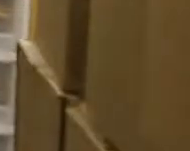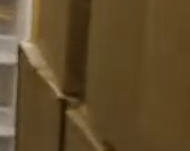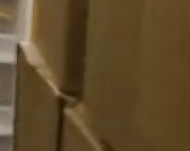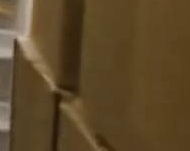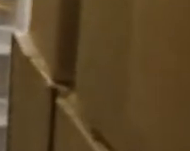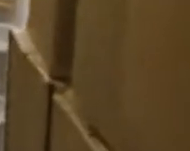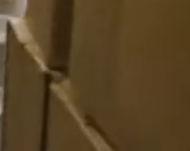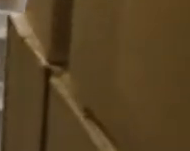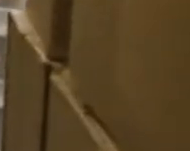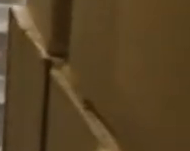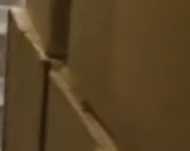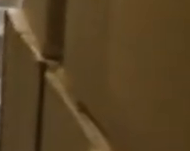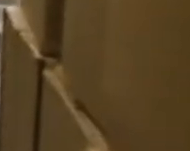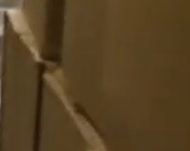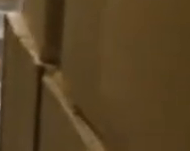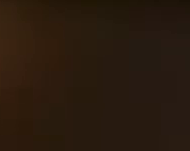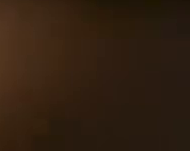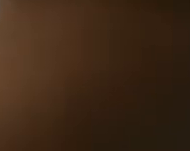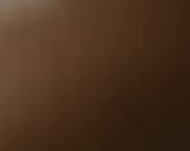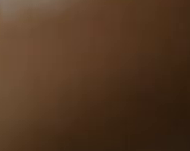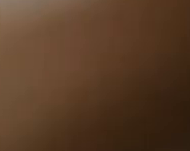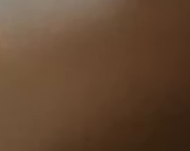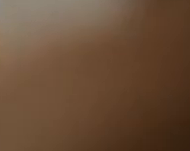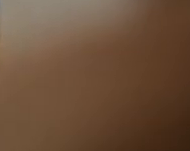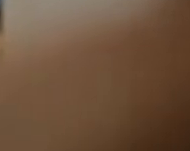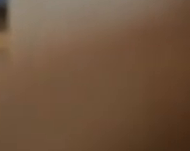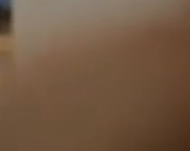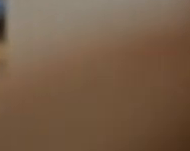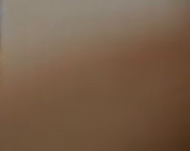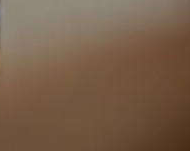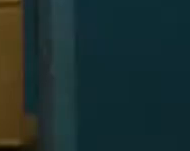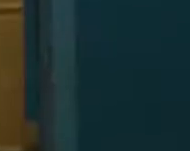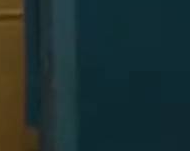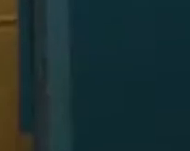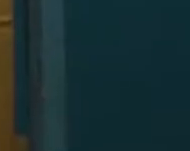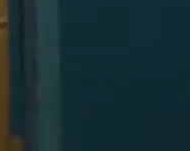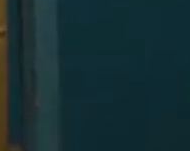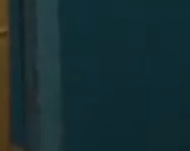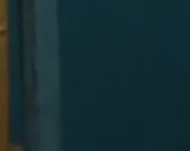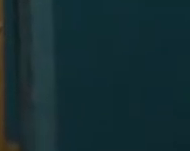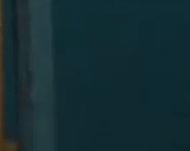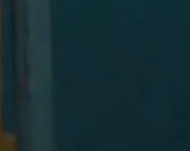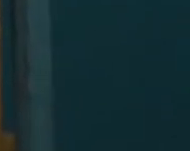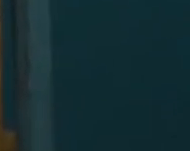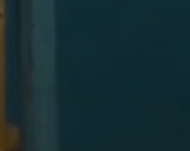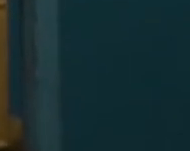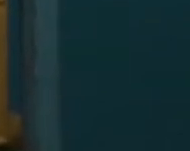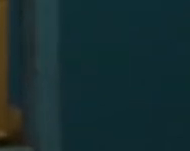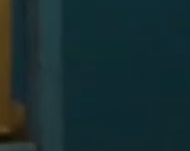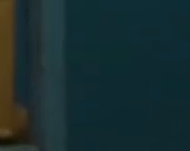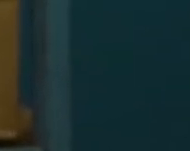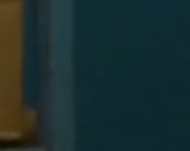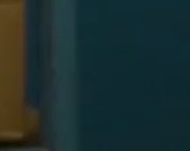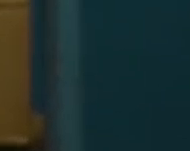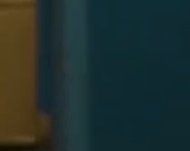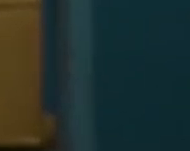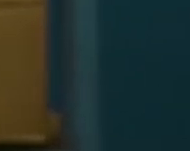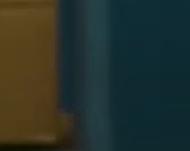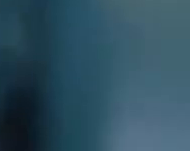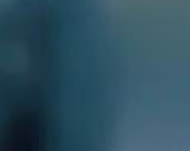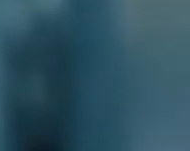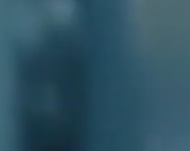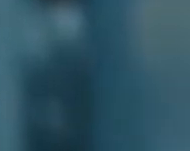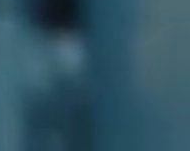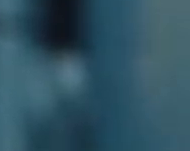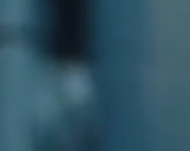We deal with hospitality, restaurants and catering supplies. After COVID was announced in March, so of course we didn't